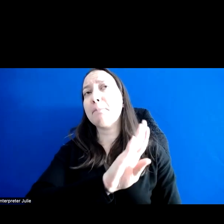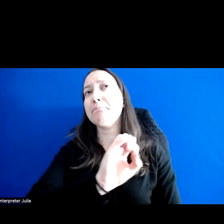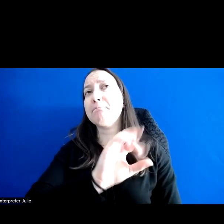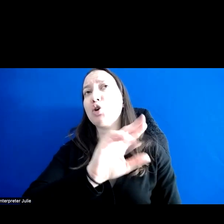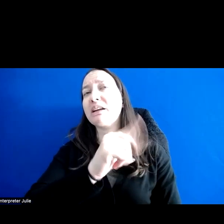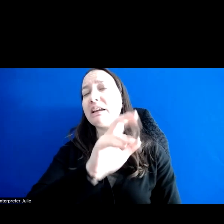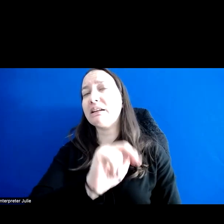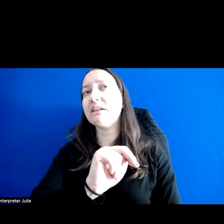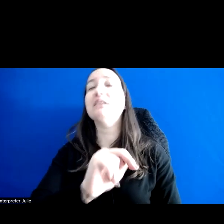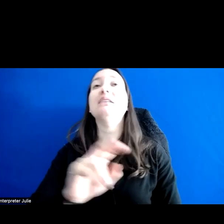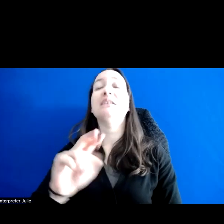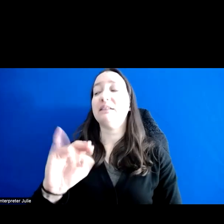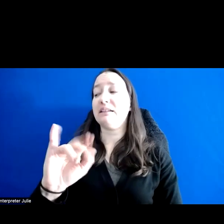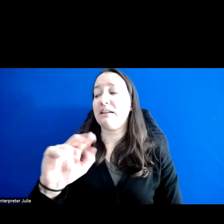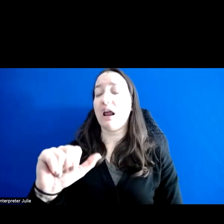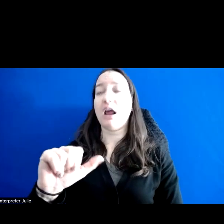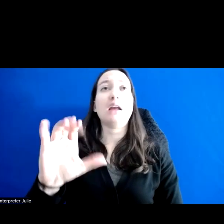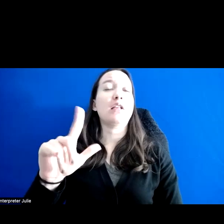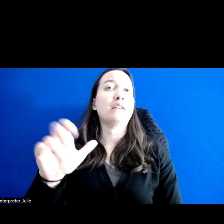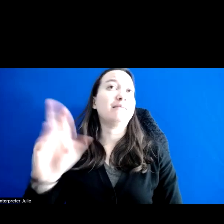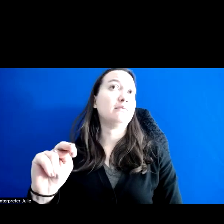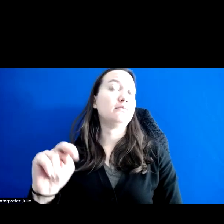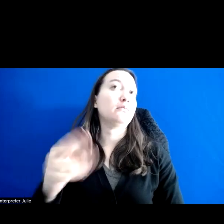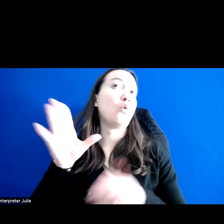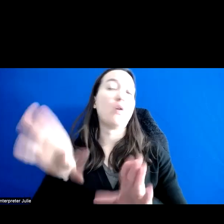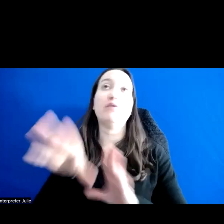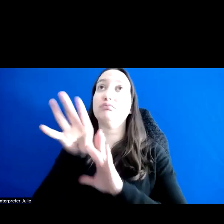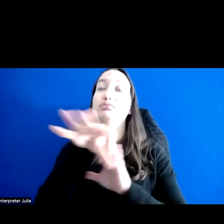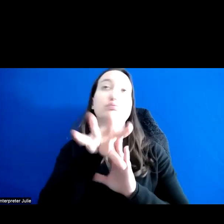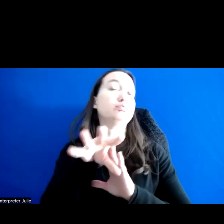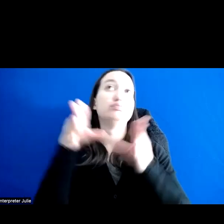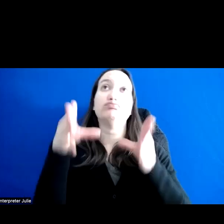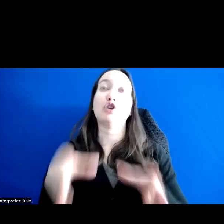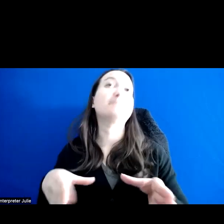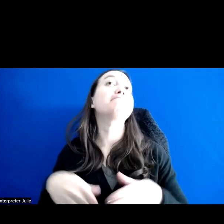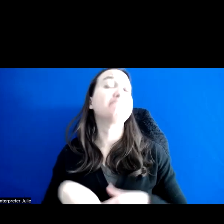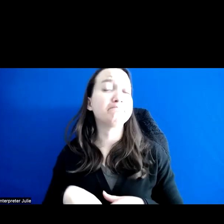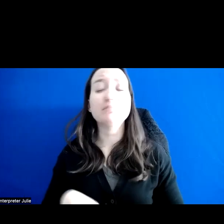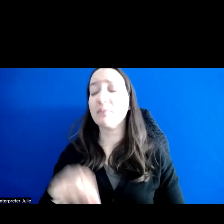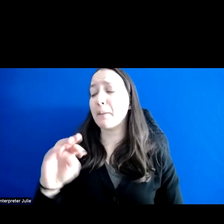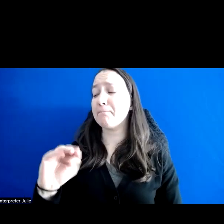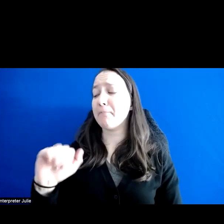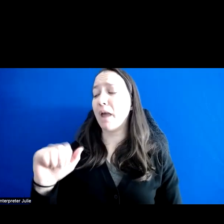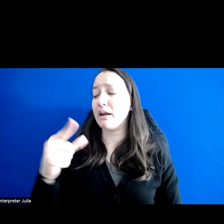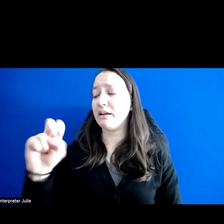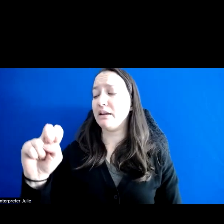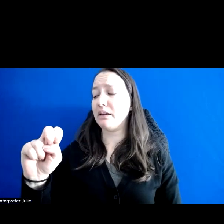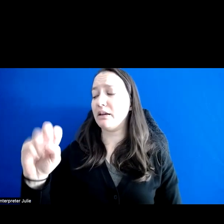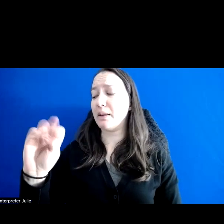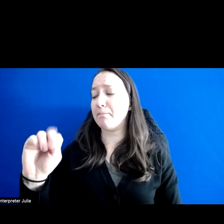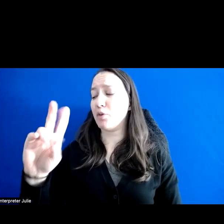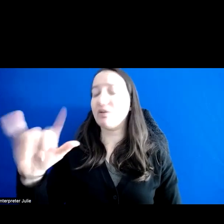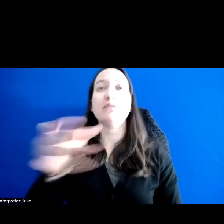Kellgren, who was and still is a wonderful filmmaker and camera operator, and Maggie Murray,